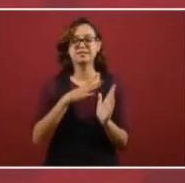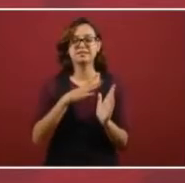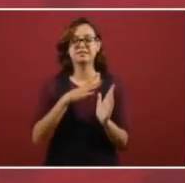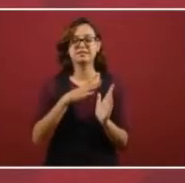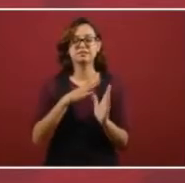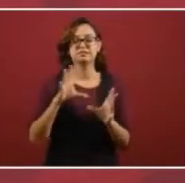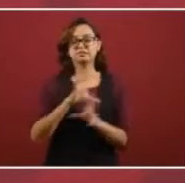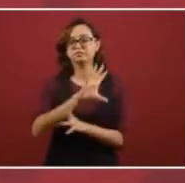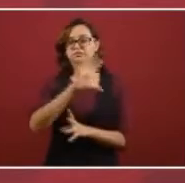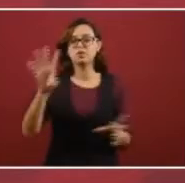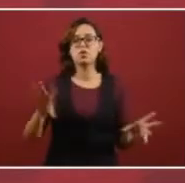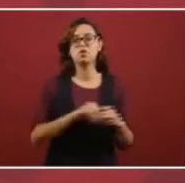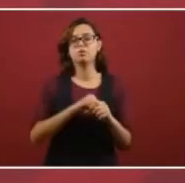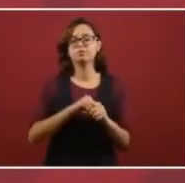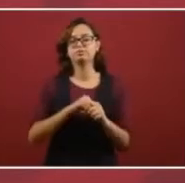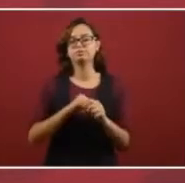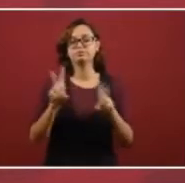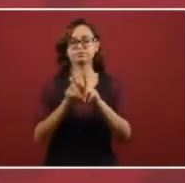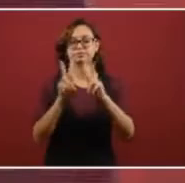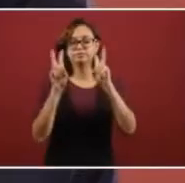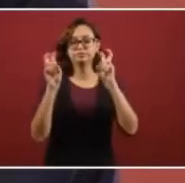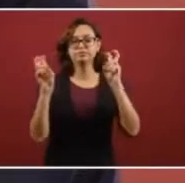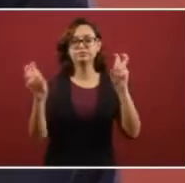La filosofía, the philosophy